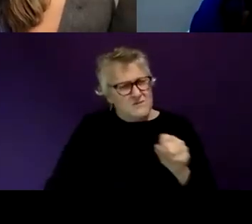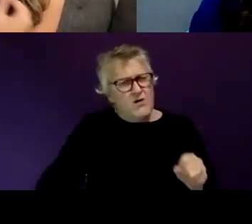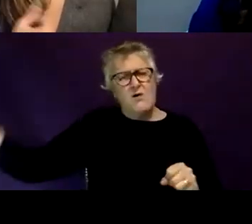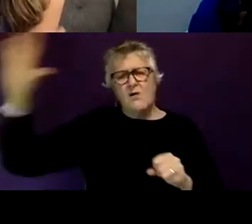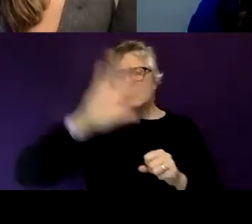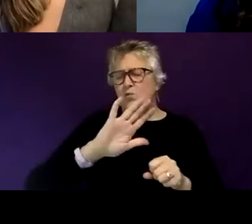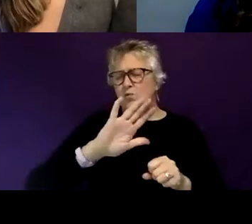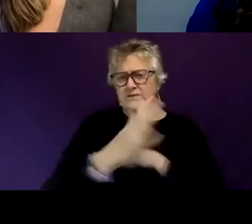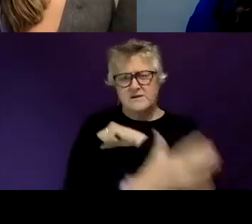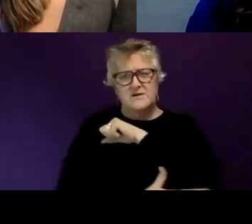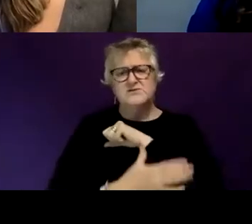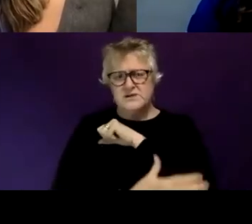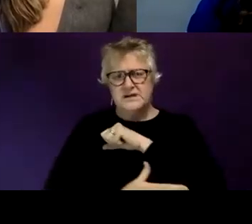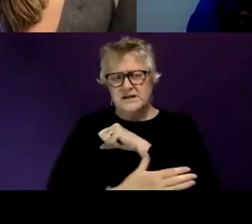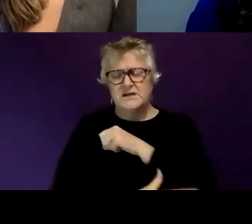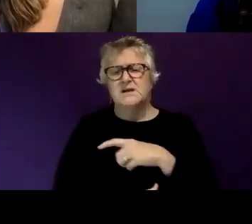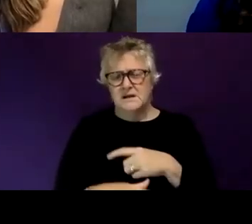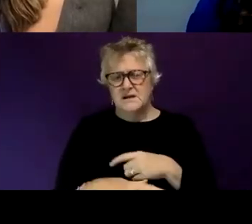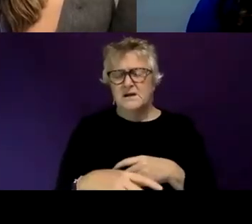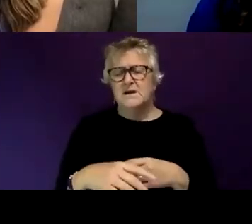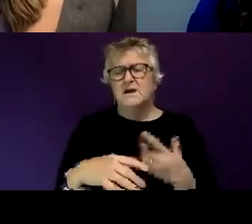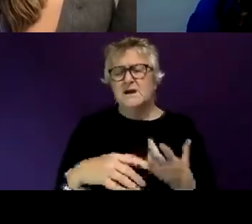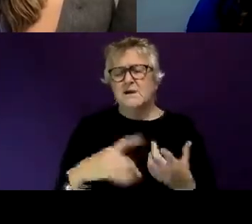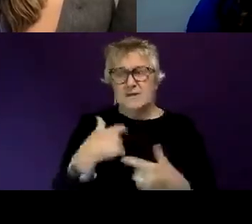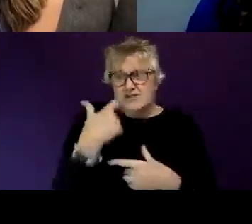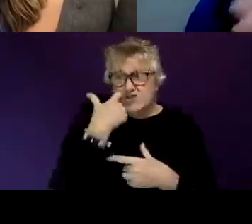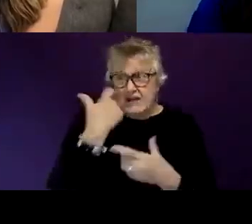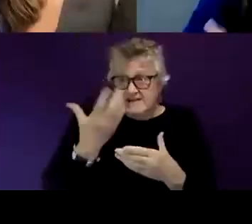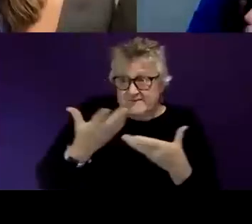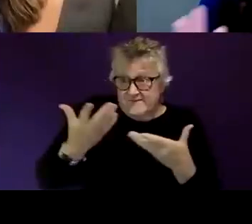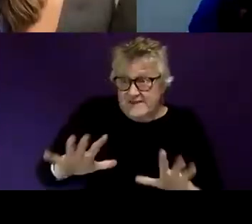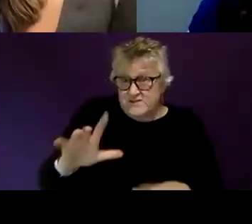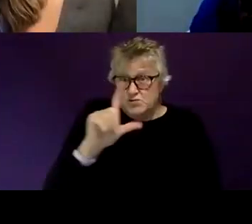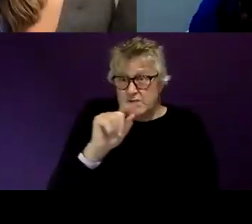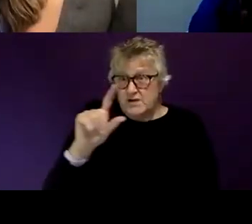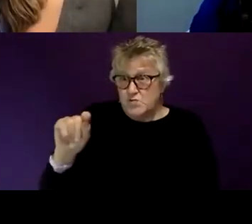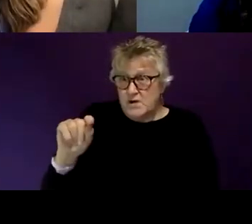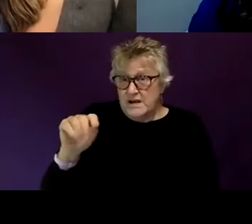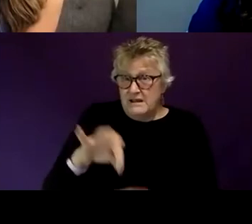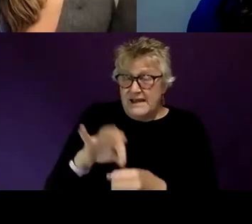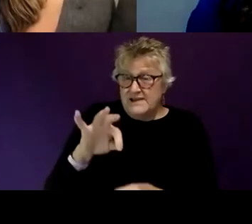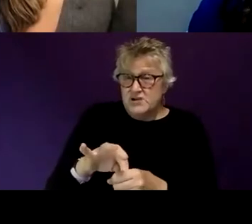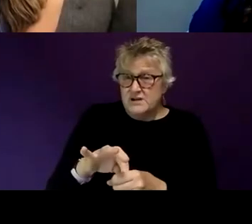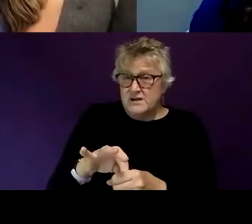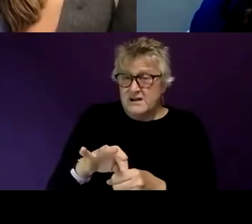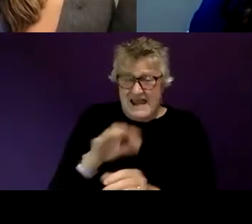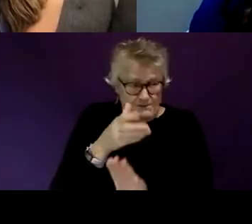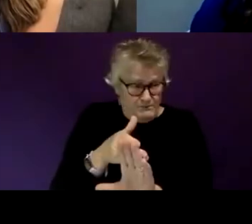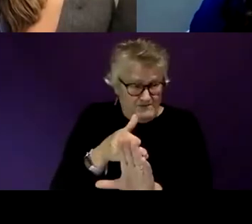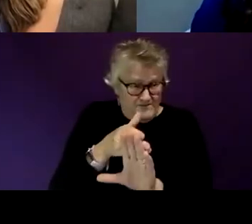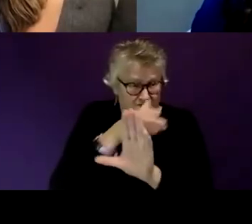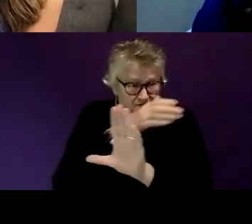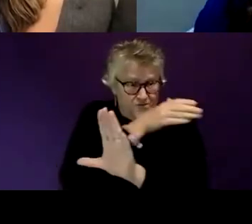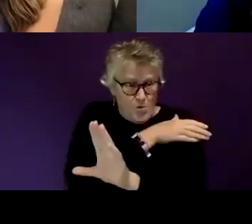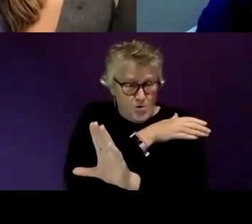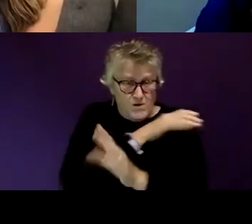just came out of the 2020 election, and never did we have before the DNC ever